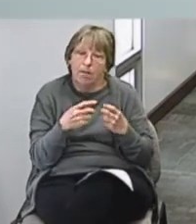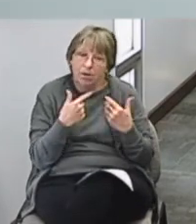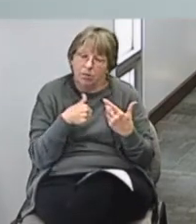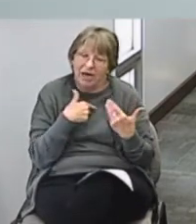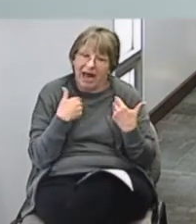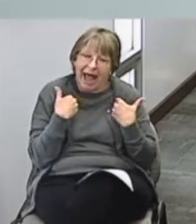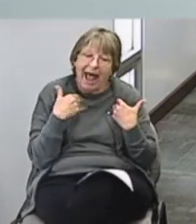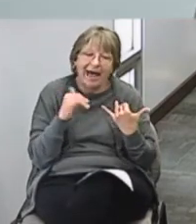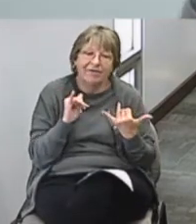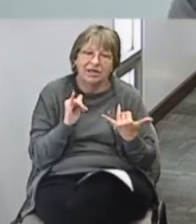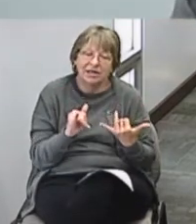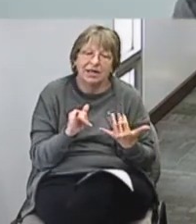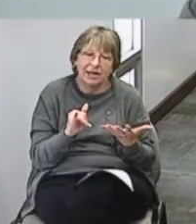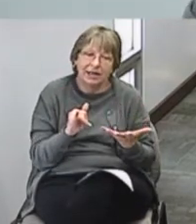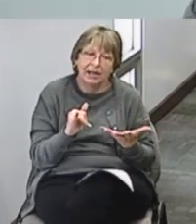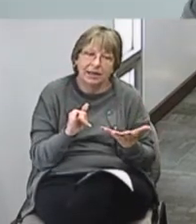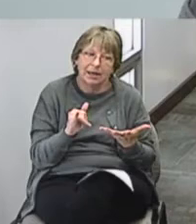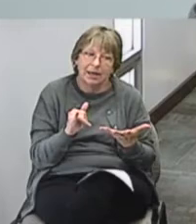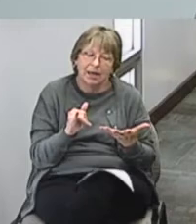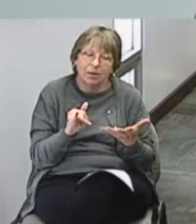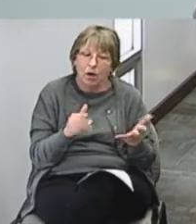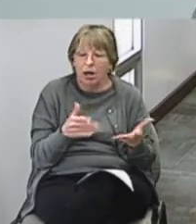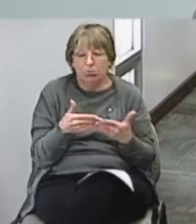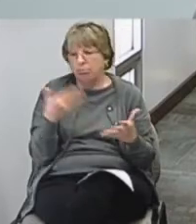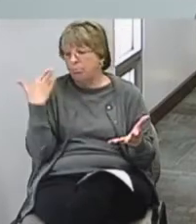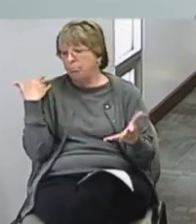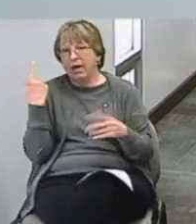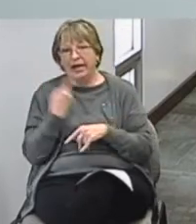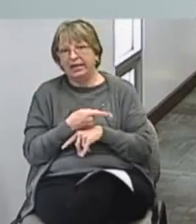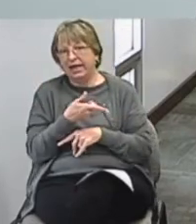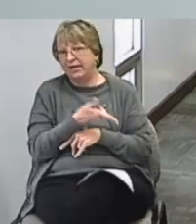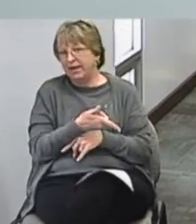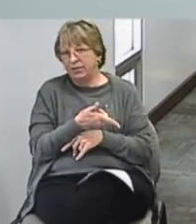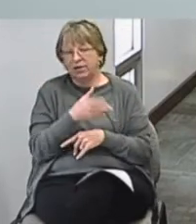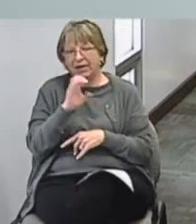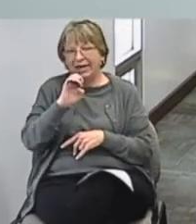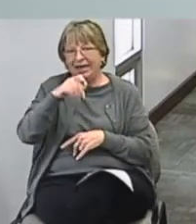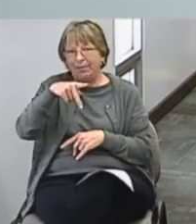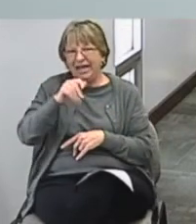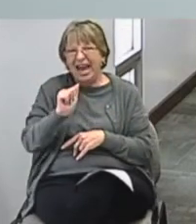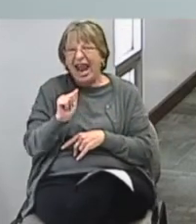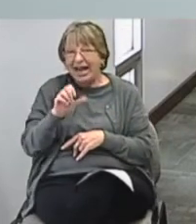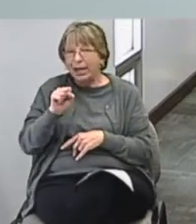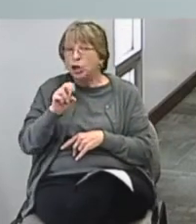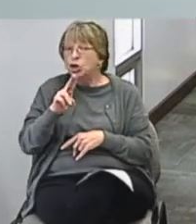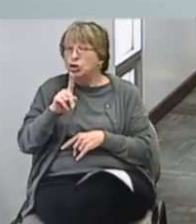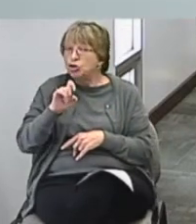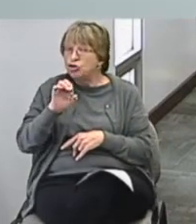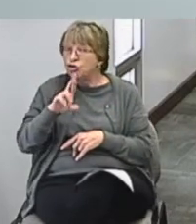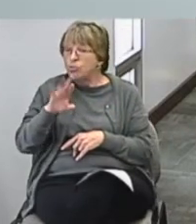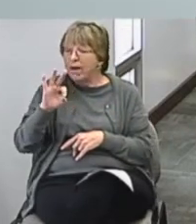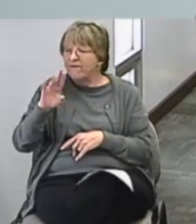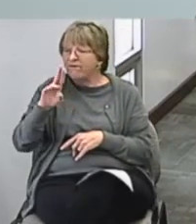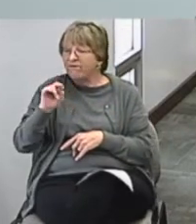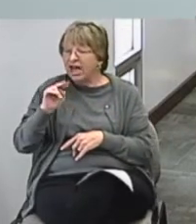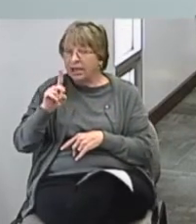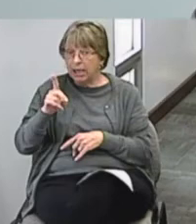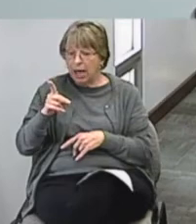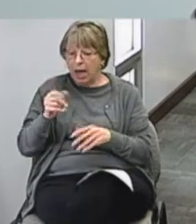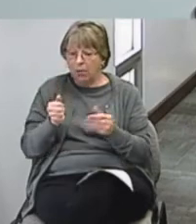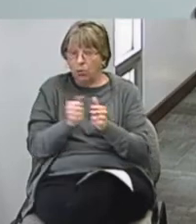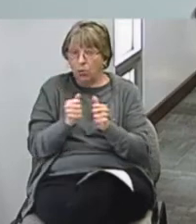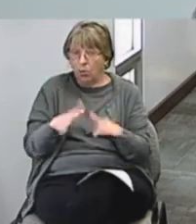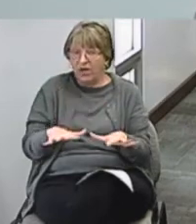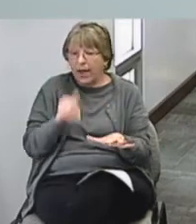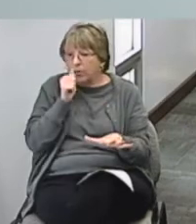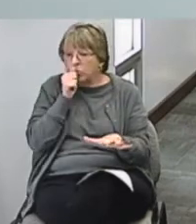Yeah. outlives that. It- Because the alternative at the time was, this was going to be an EPA Superfund site. And absent the cooperation of those